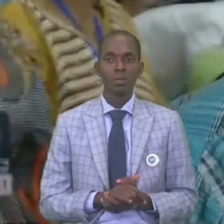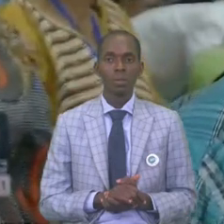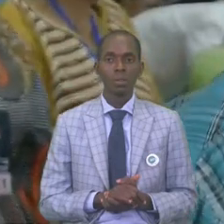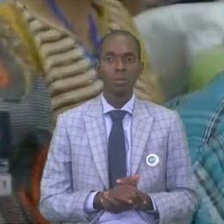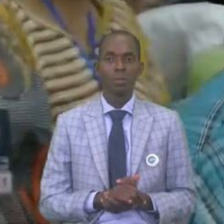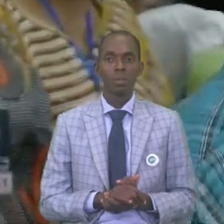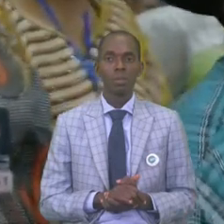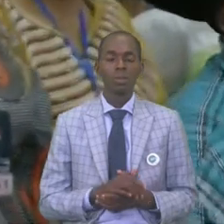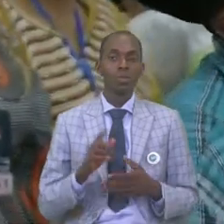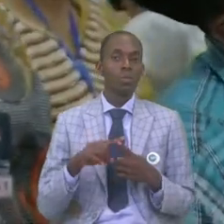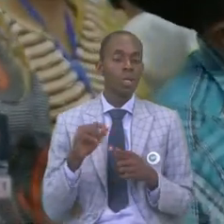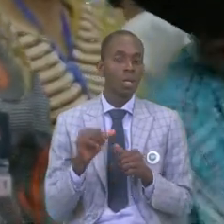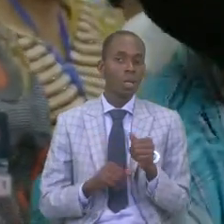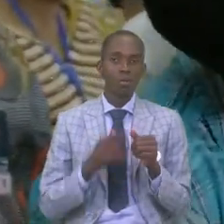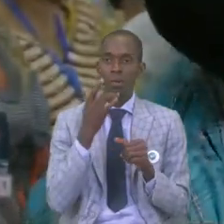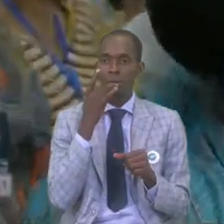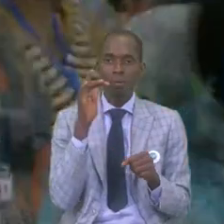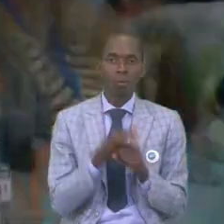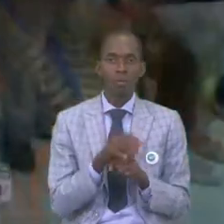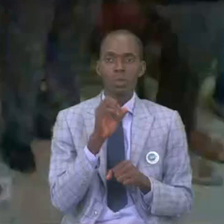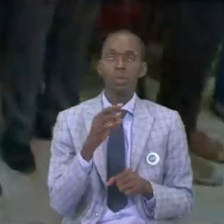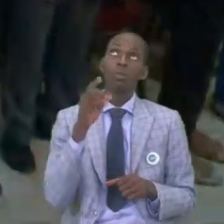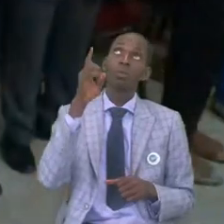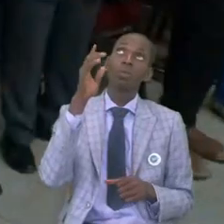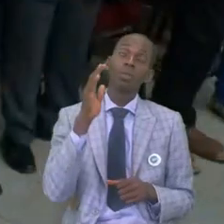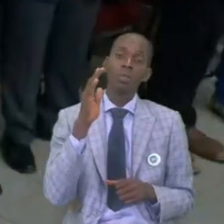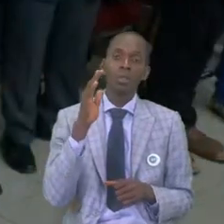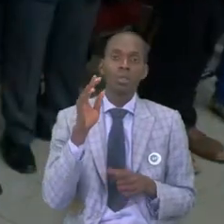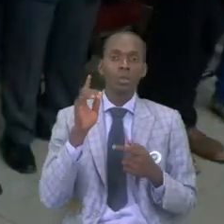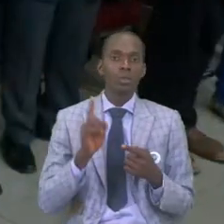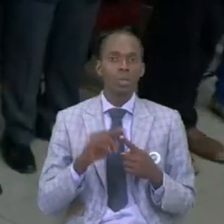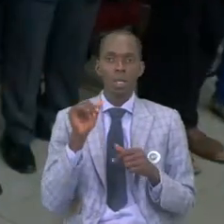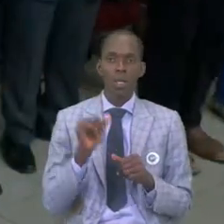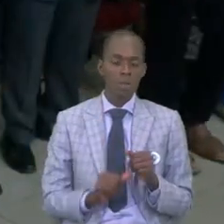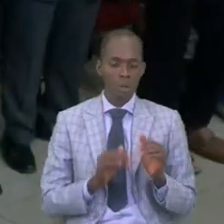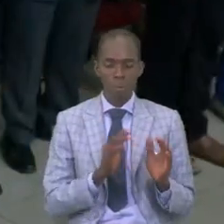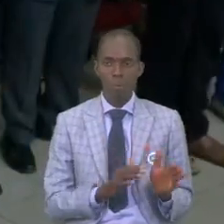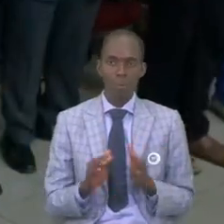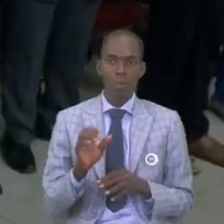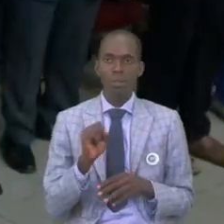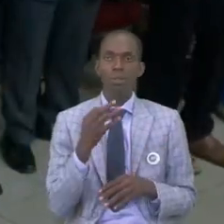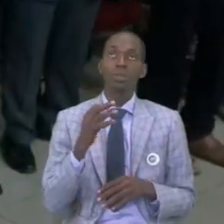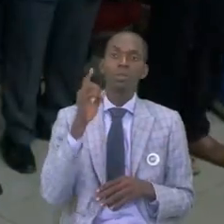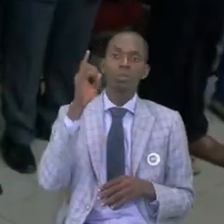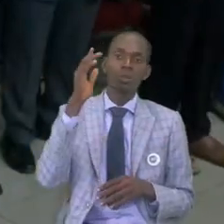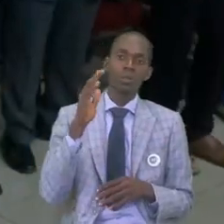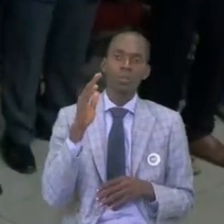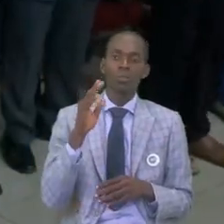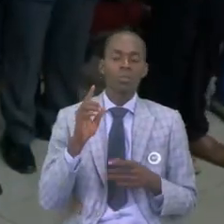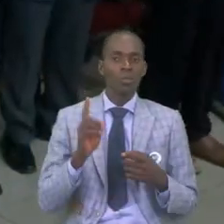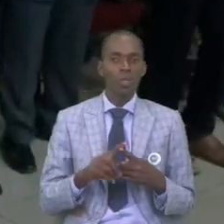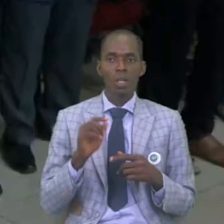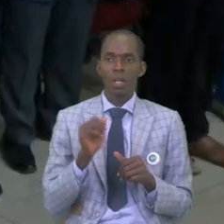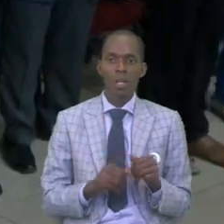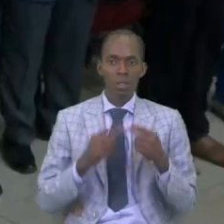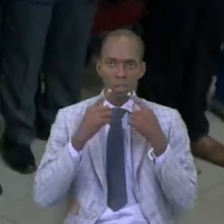to every promise of God, to every plan of God, to every declaration